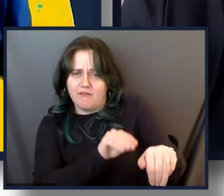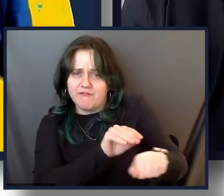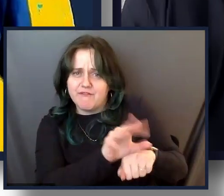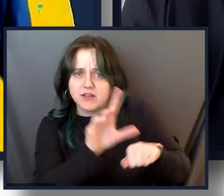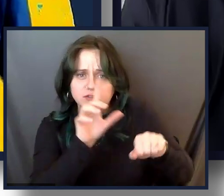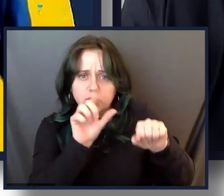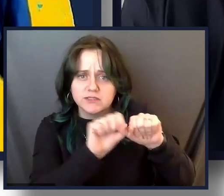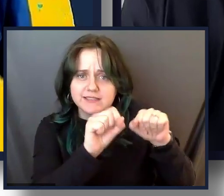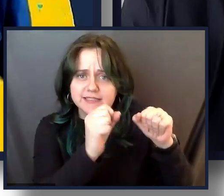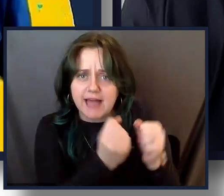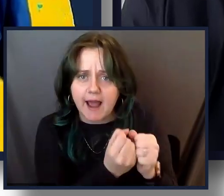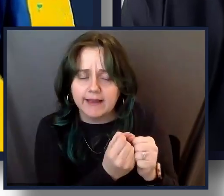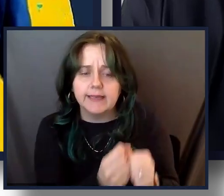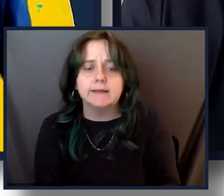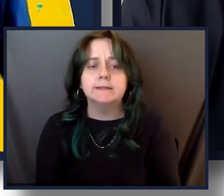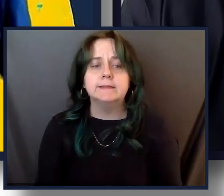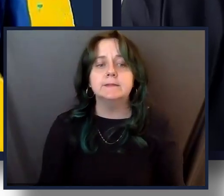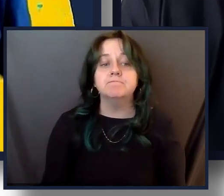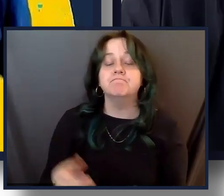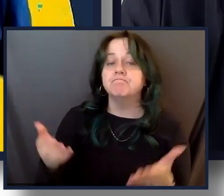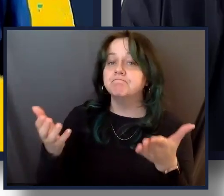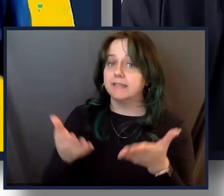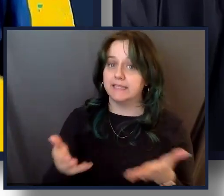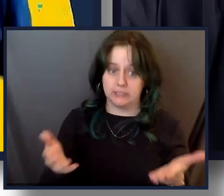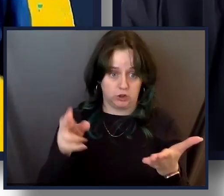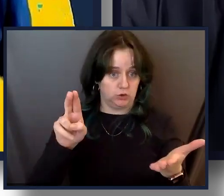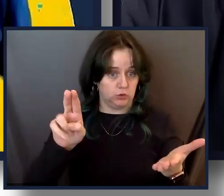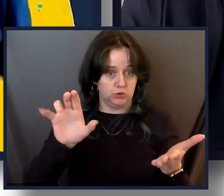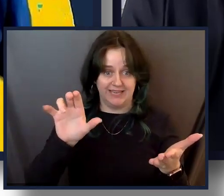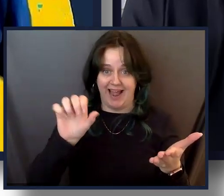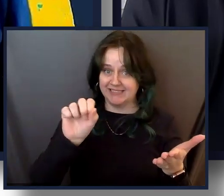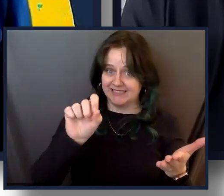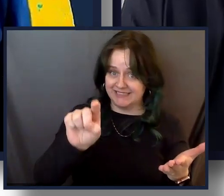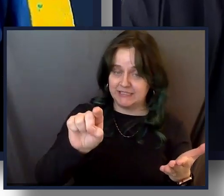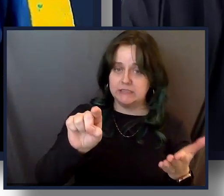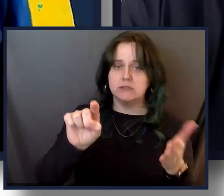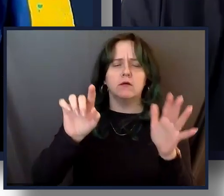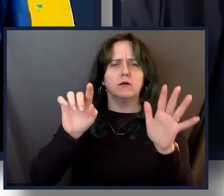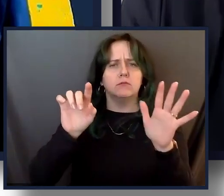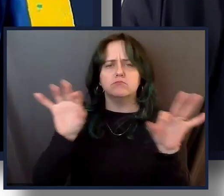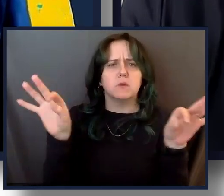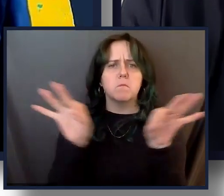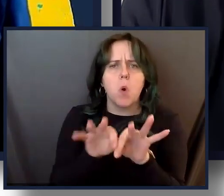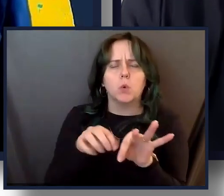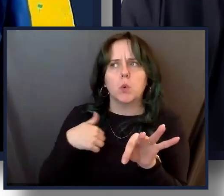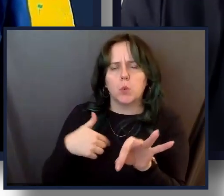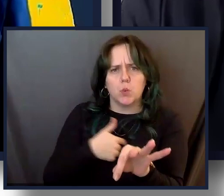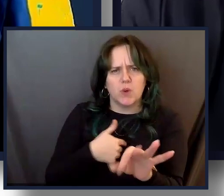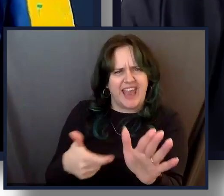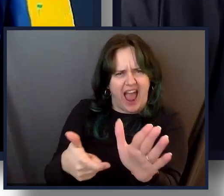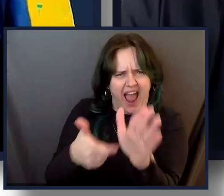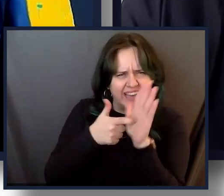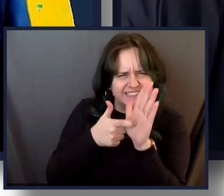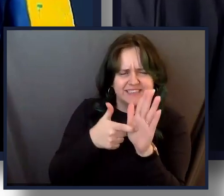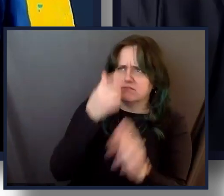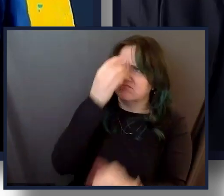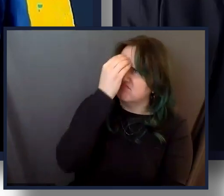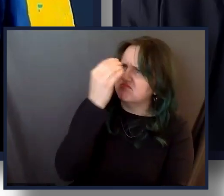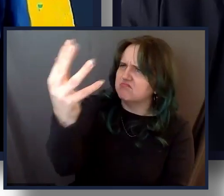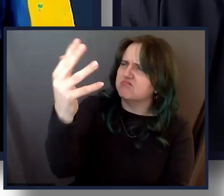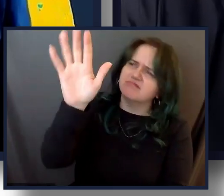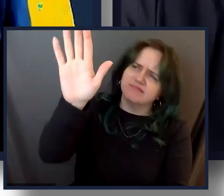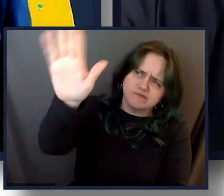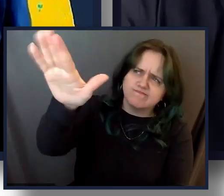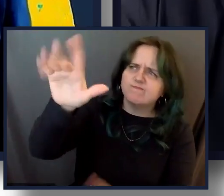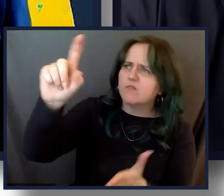things we at UCSD can do is just start demanding that the government not